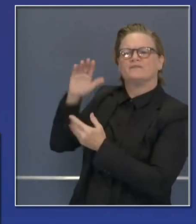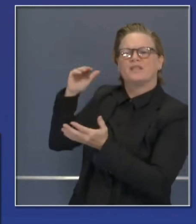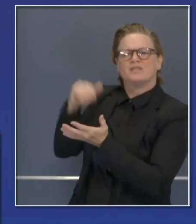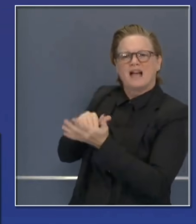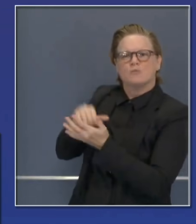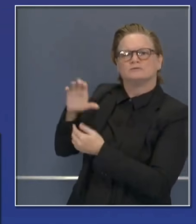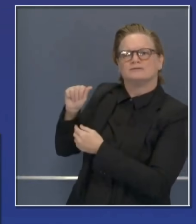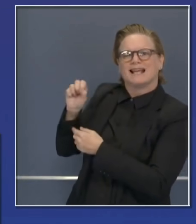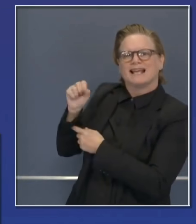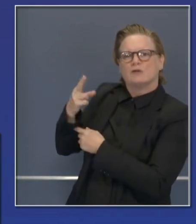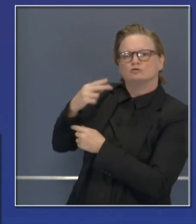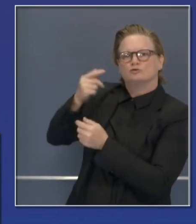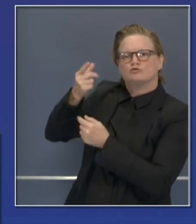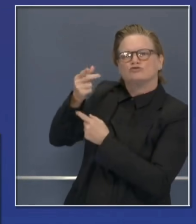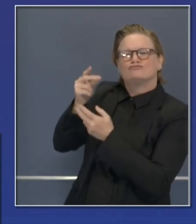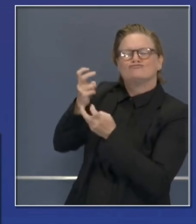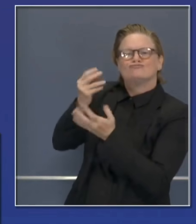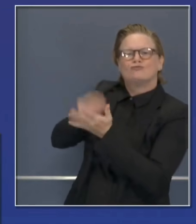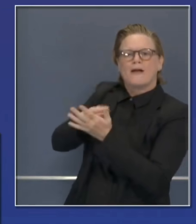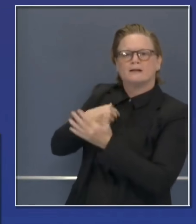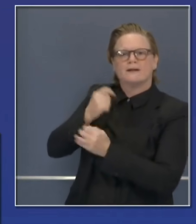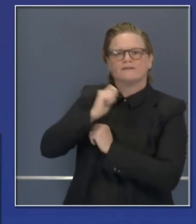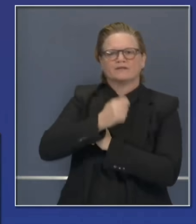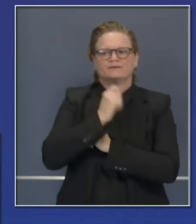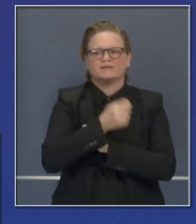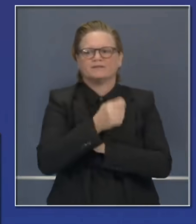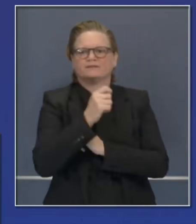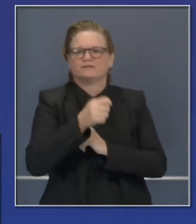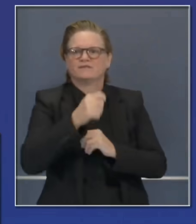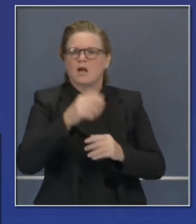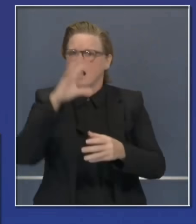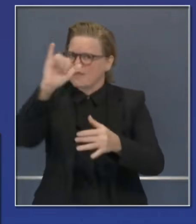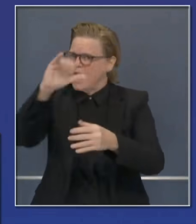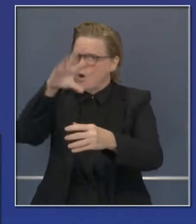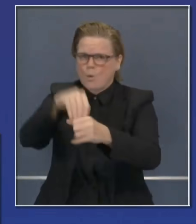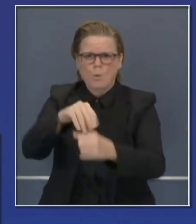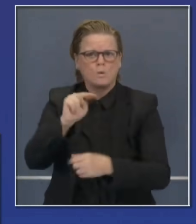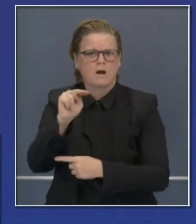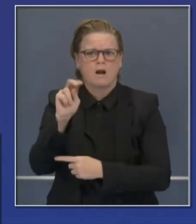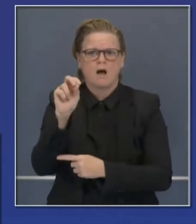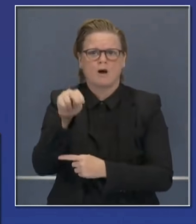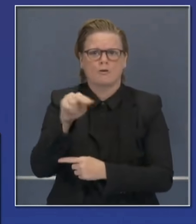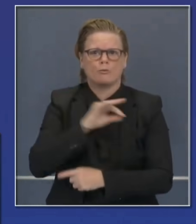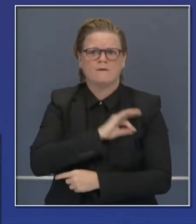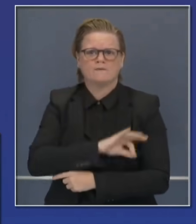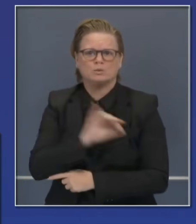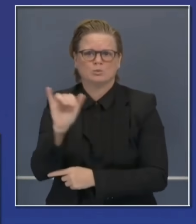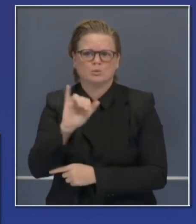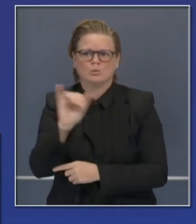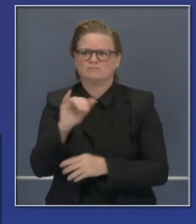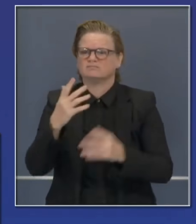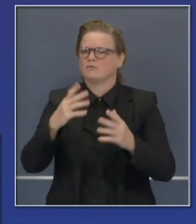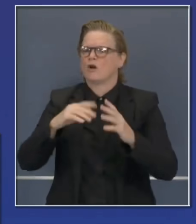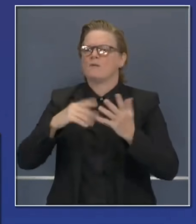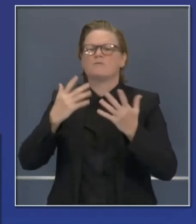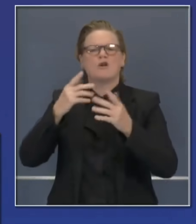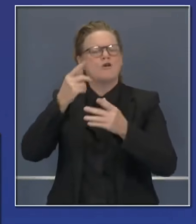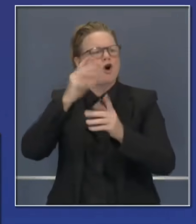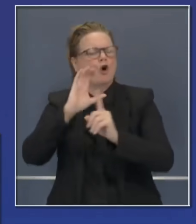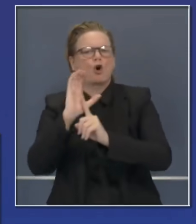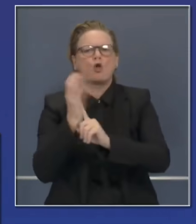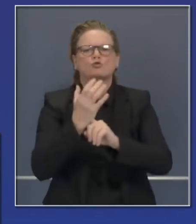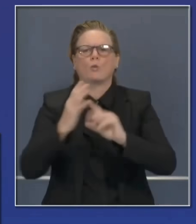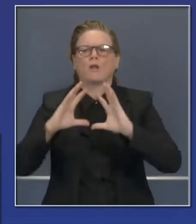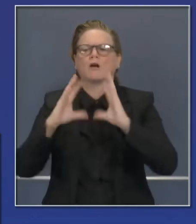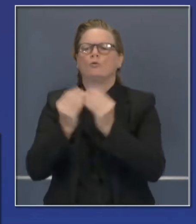also cultural institutions and nonprofits. We cannot forget the essential nature of our nonprofits, our community-based